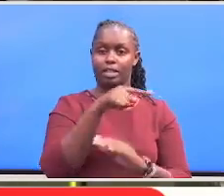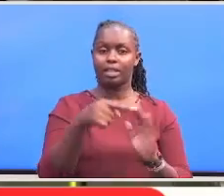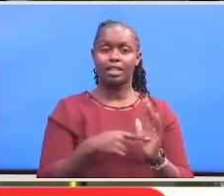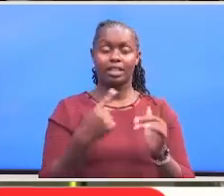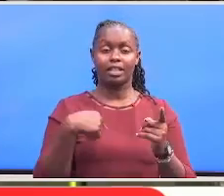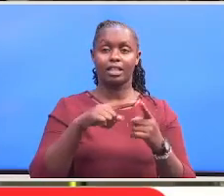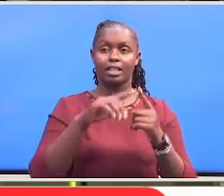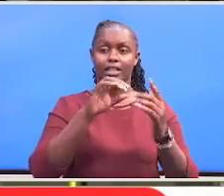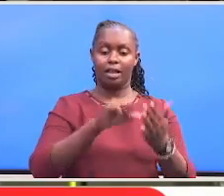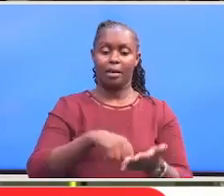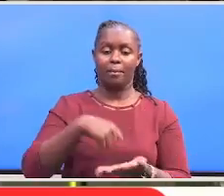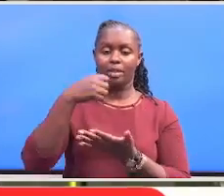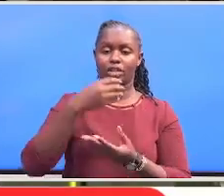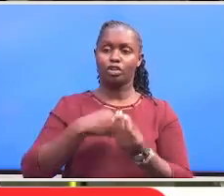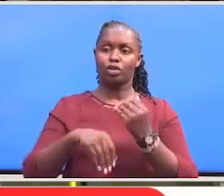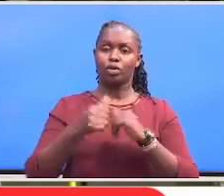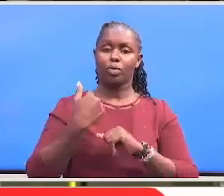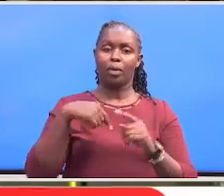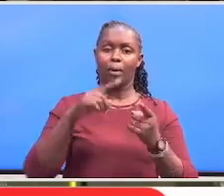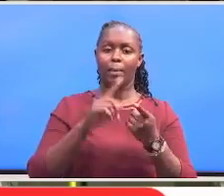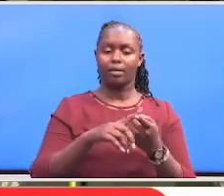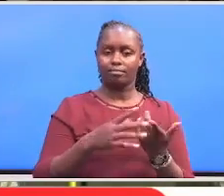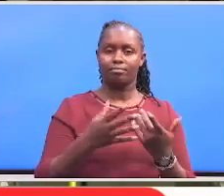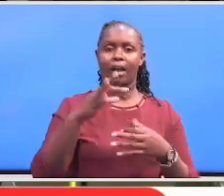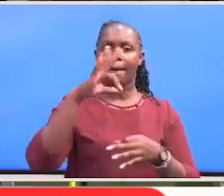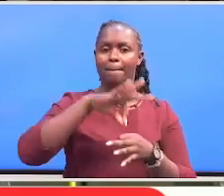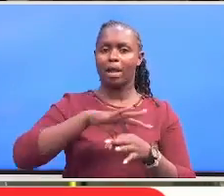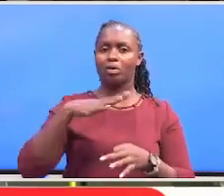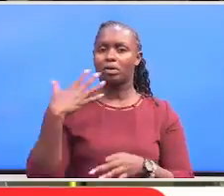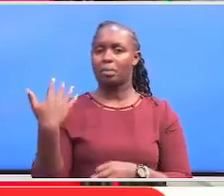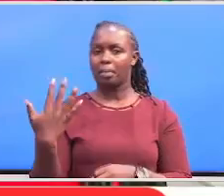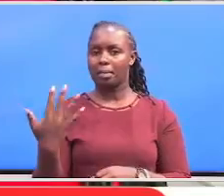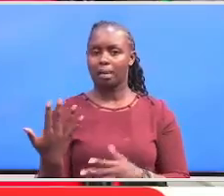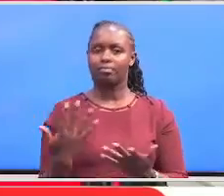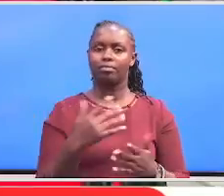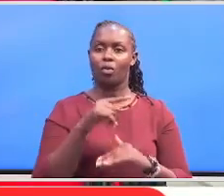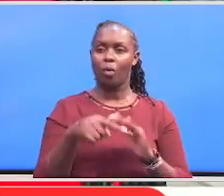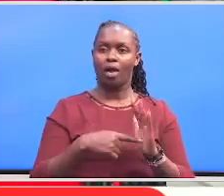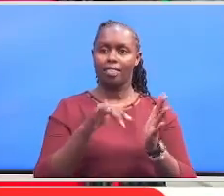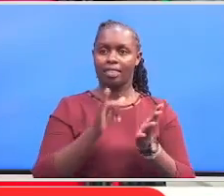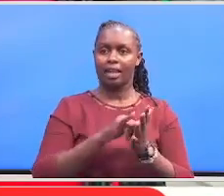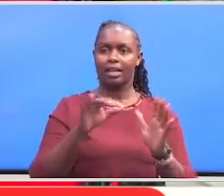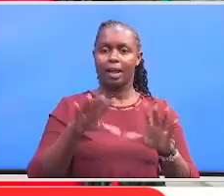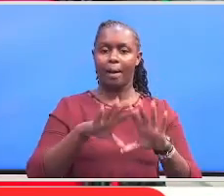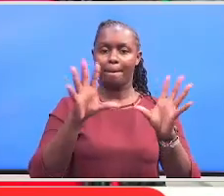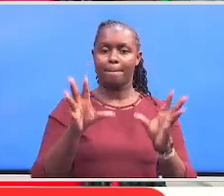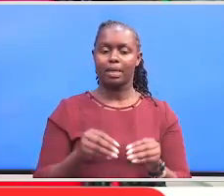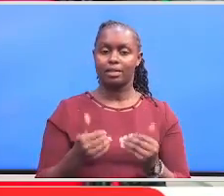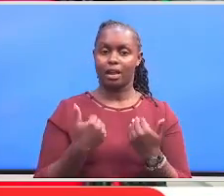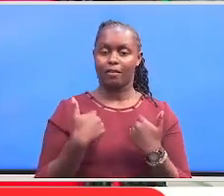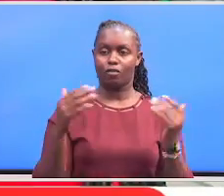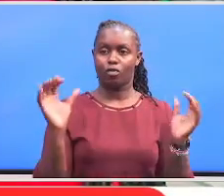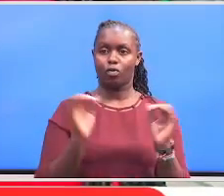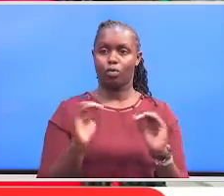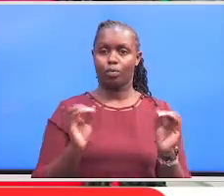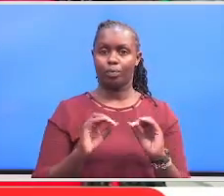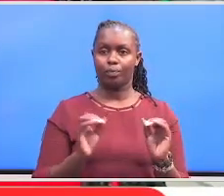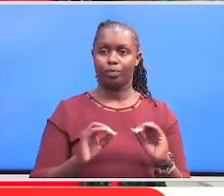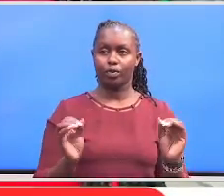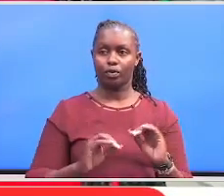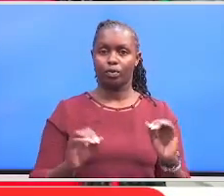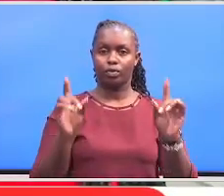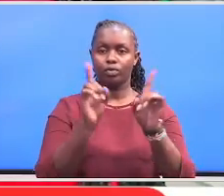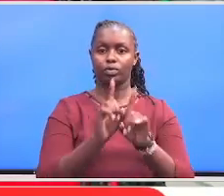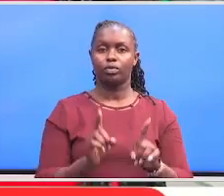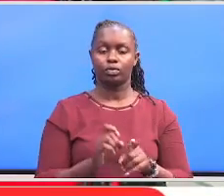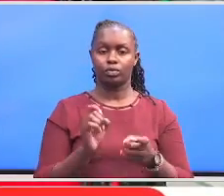kununua ballot papers. Your budget, your the tech enthusiast says he is willing to